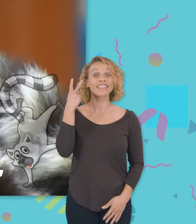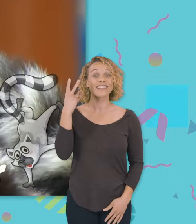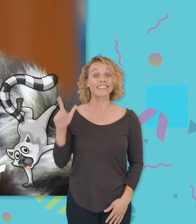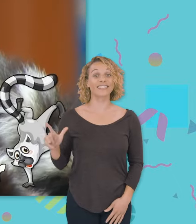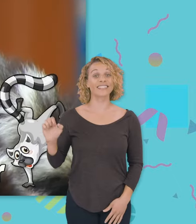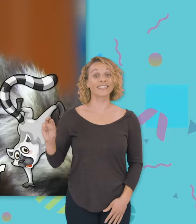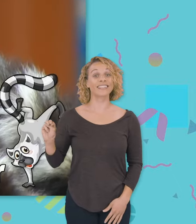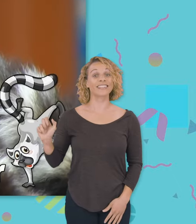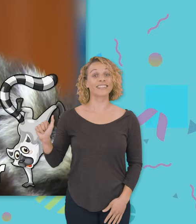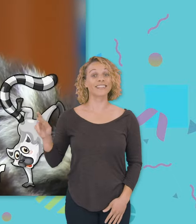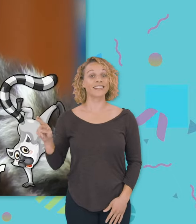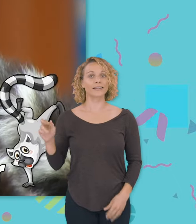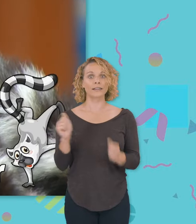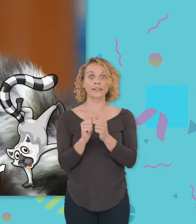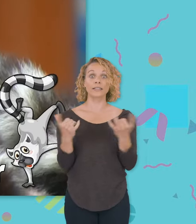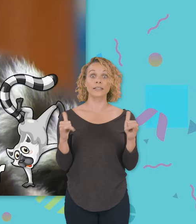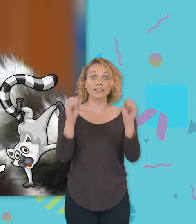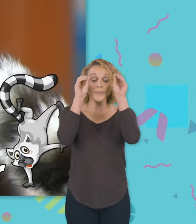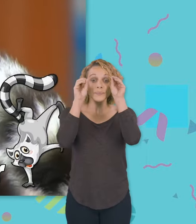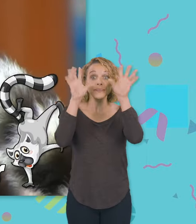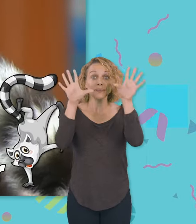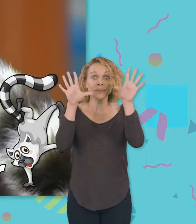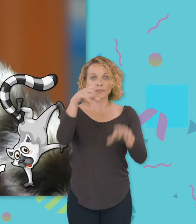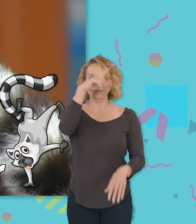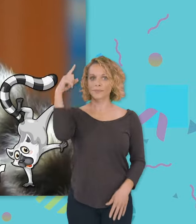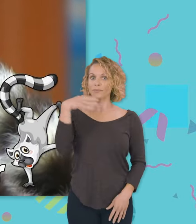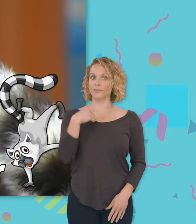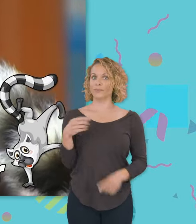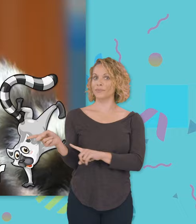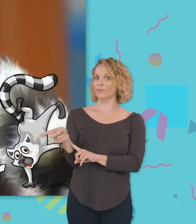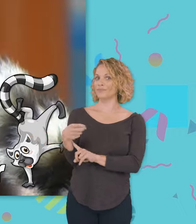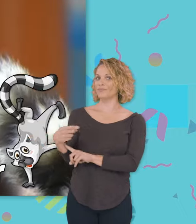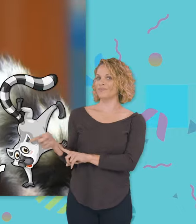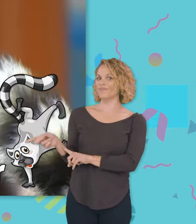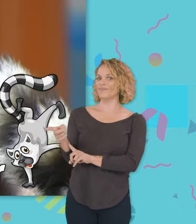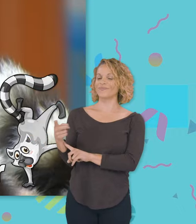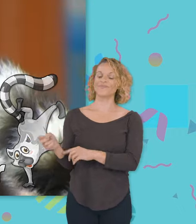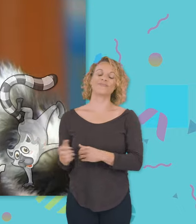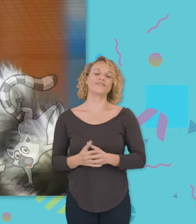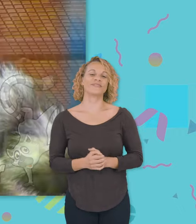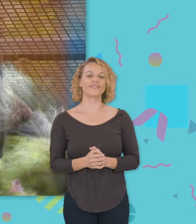I see a lemur with yellow eyes and a black and white tail.